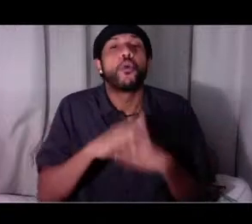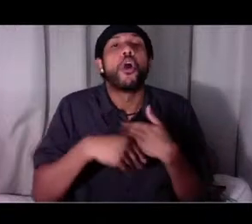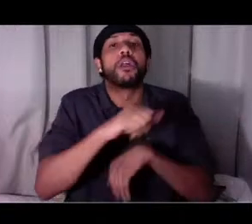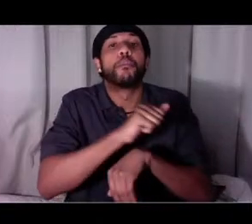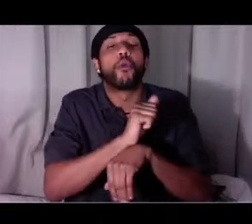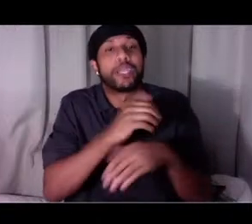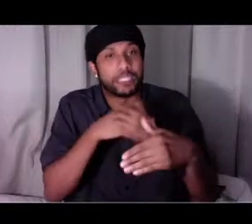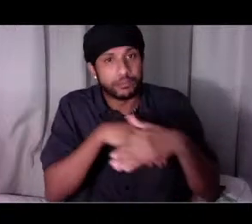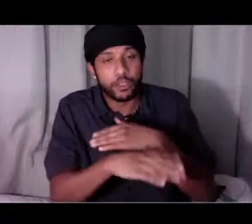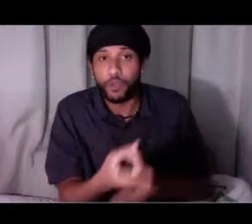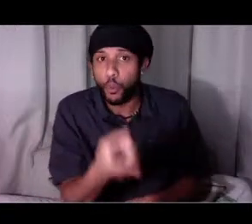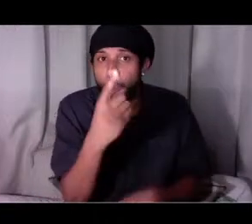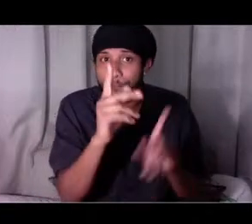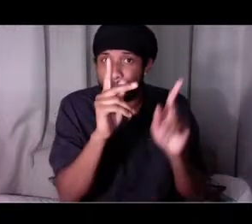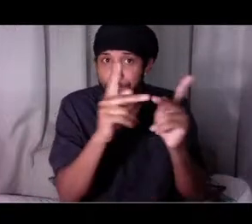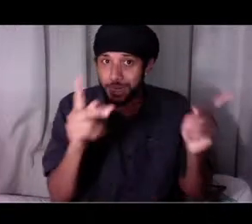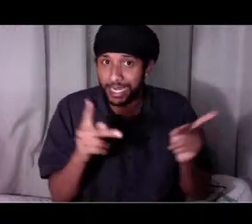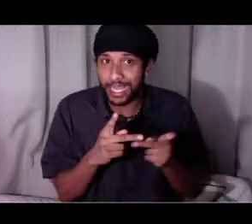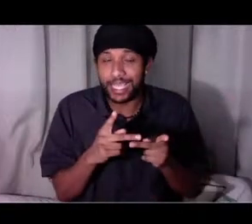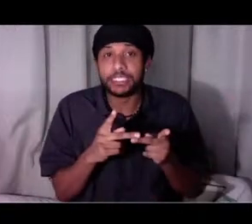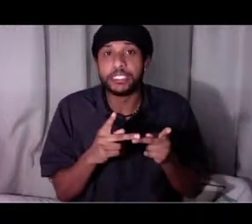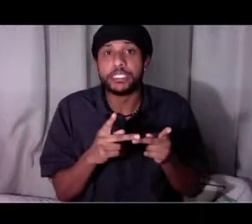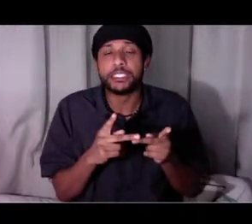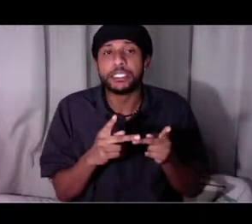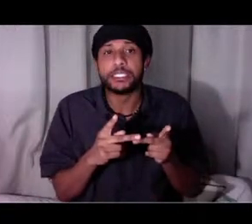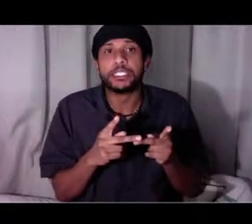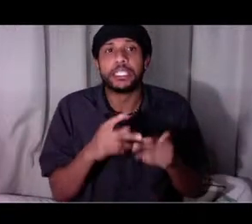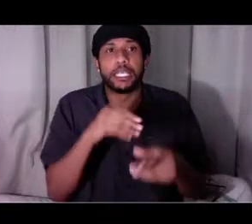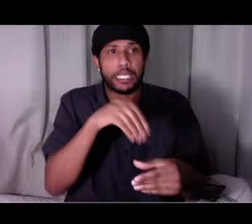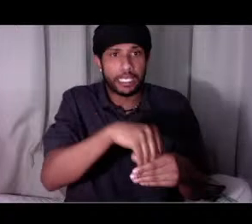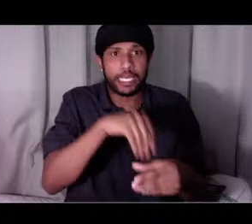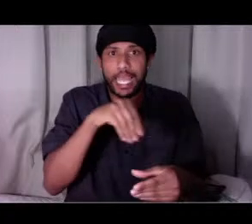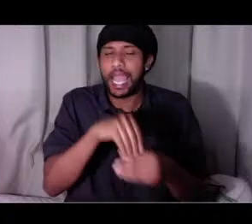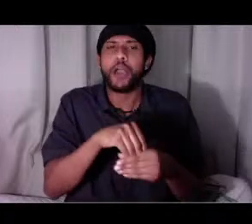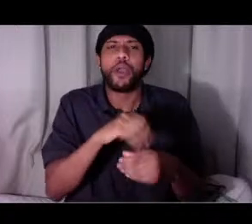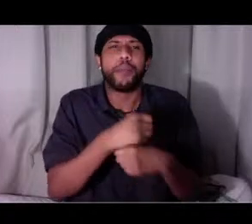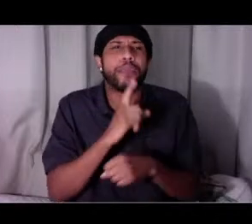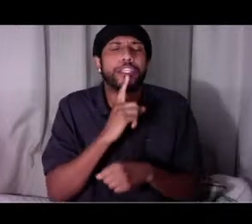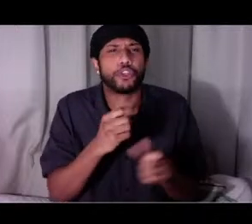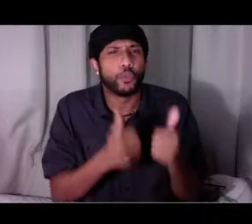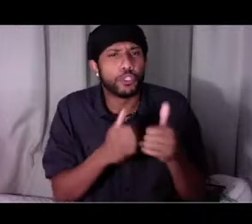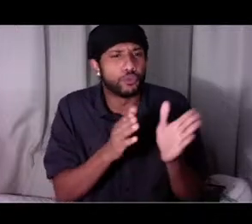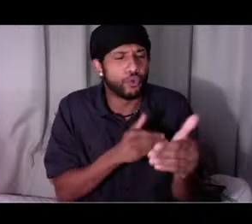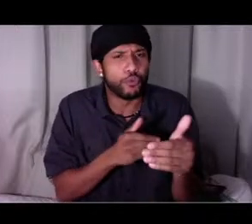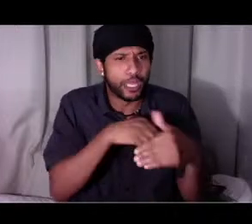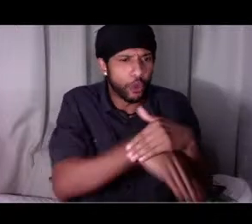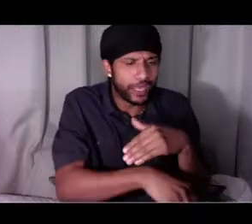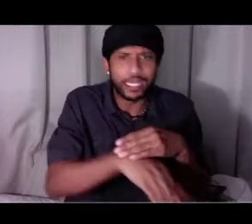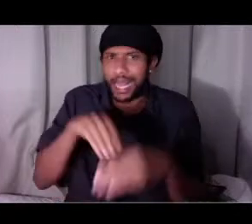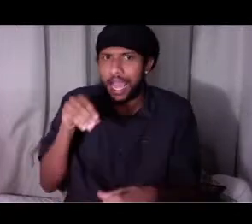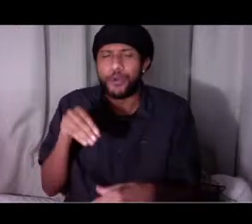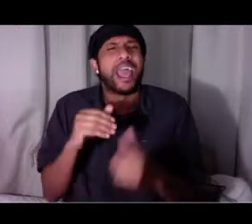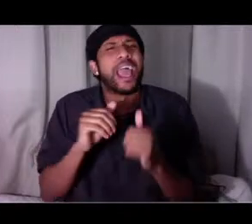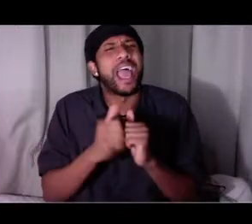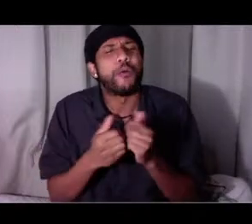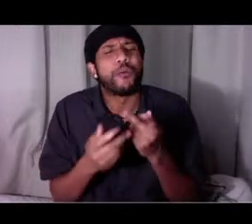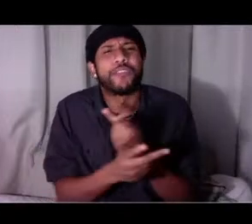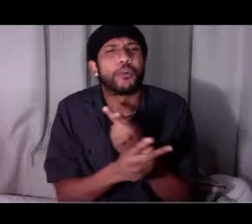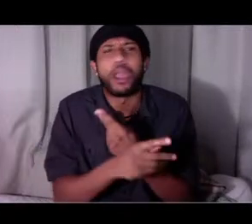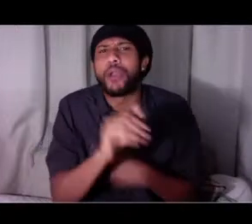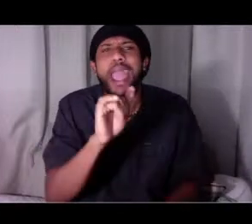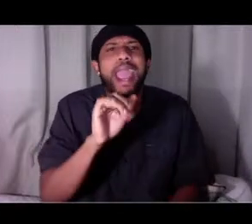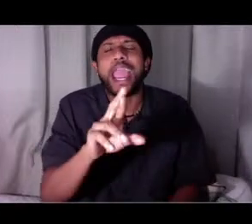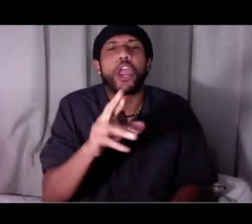enter one point of entry into our site and sign in and out and keep track of what rooms they went into how will we have airf flow in our